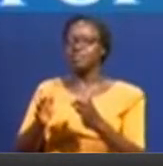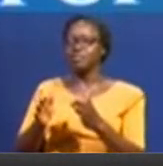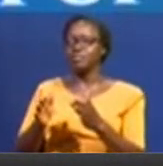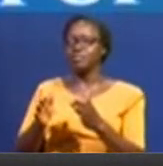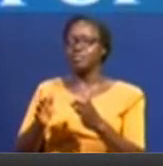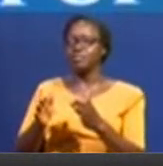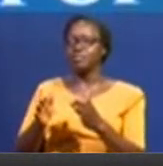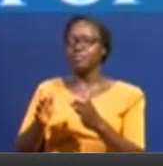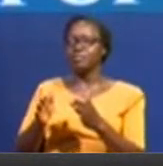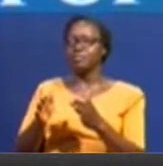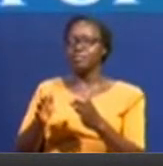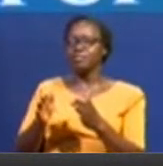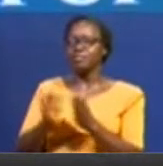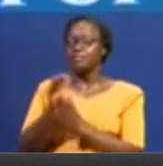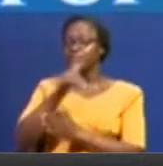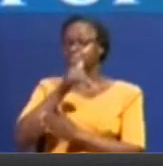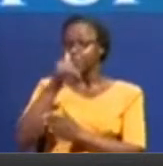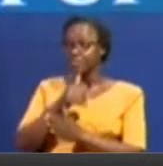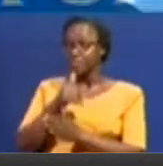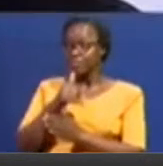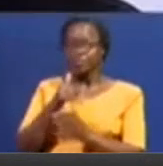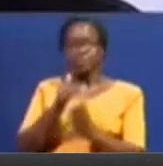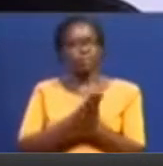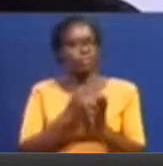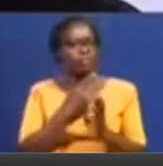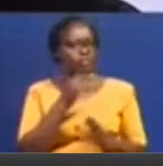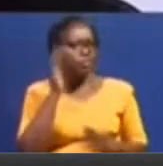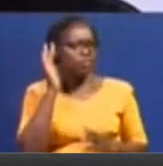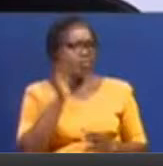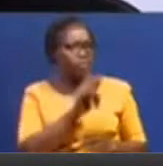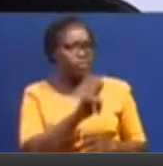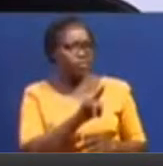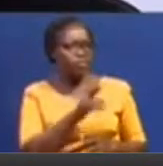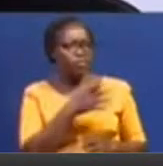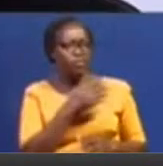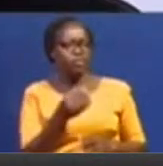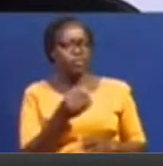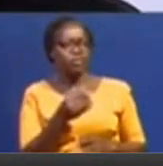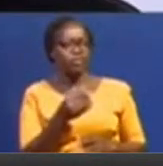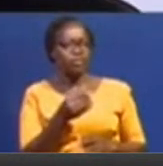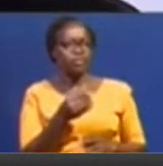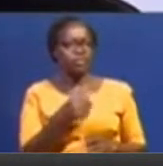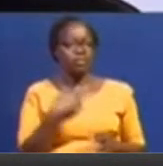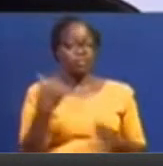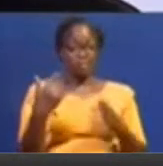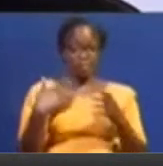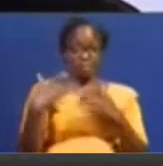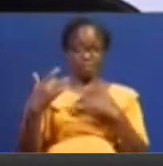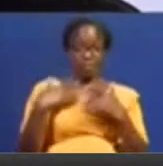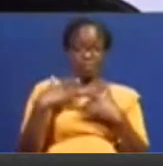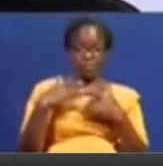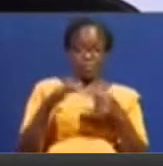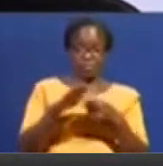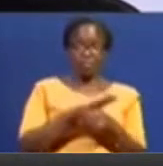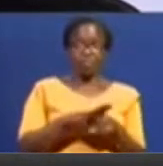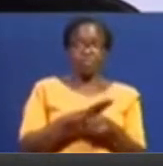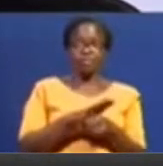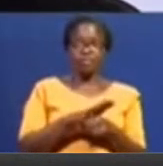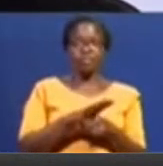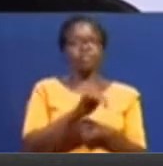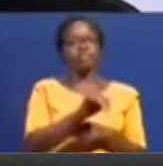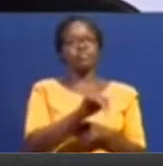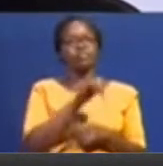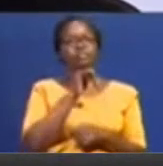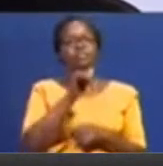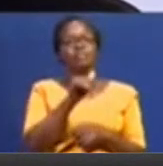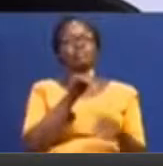the privacy or the secrecy in the So votes. I hear you. Yeah. And my concern mostly is that